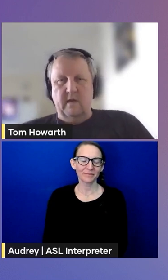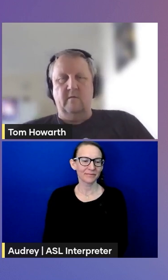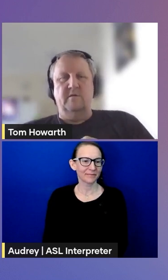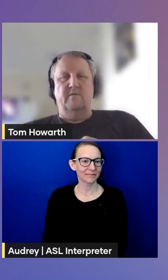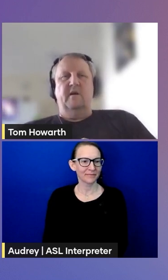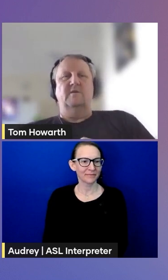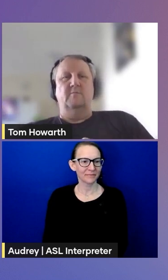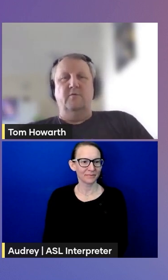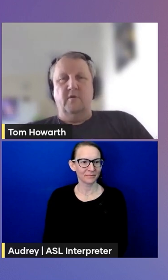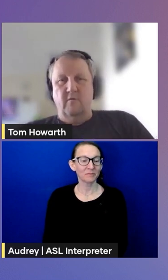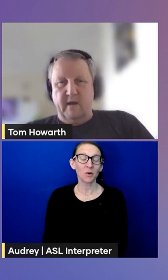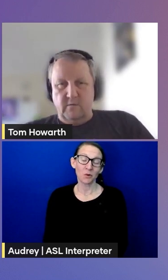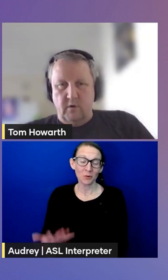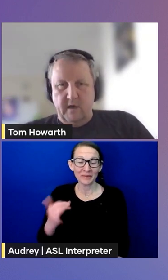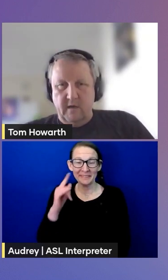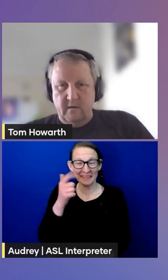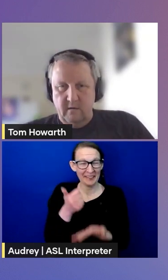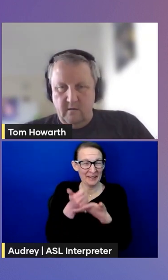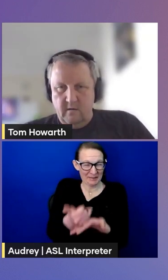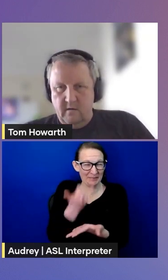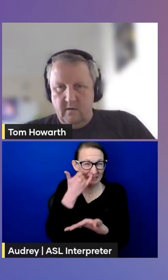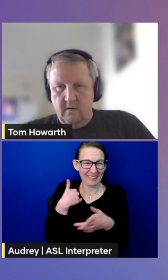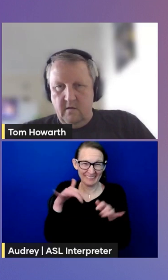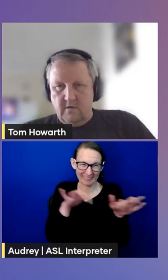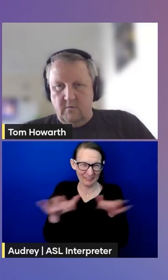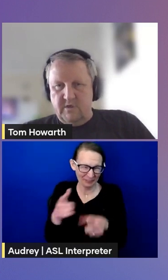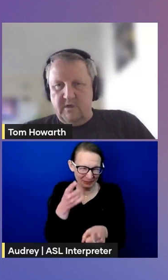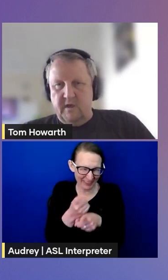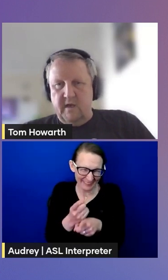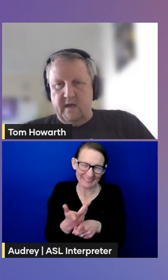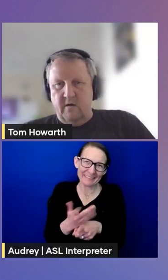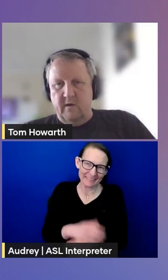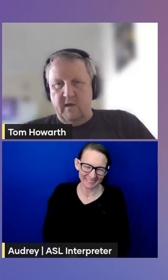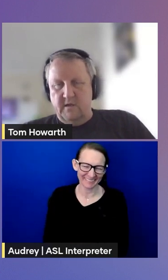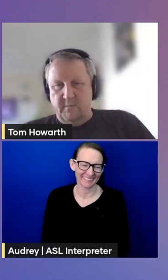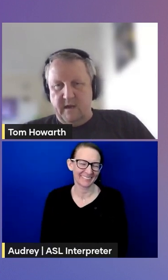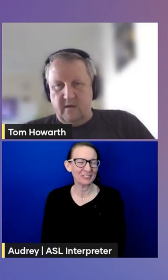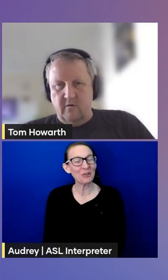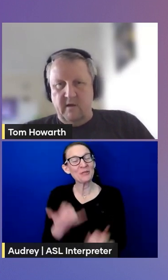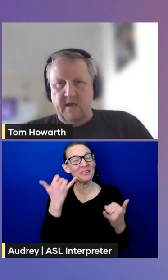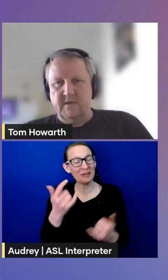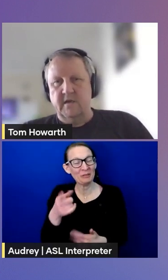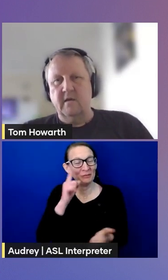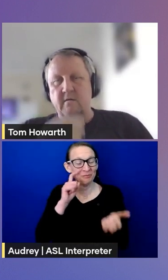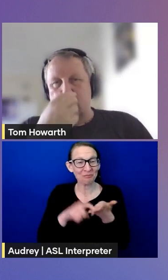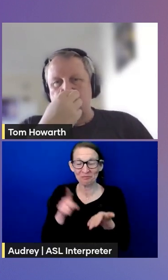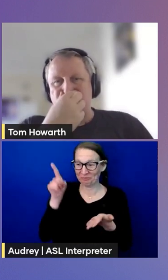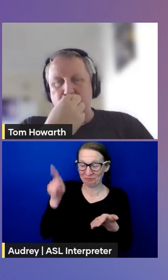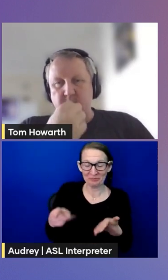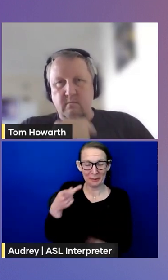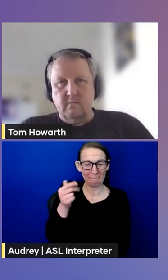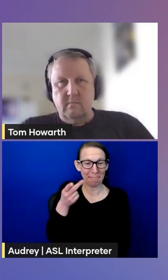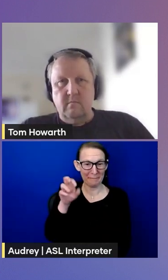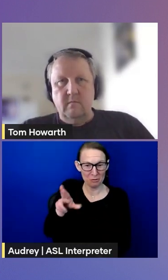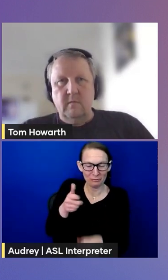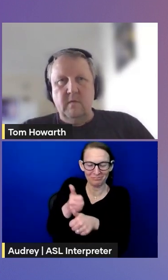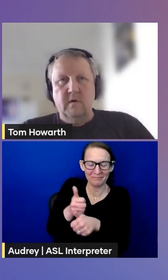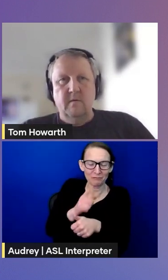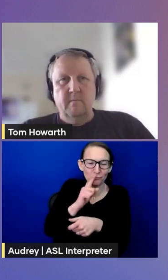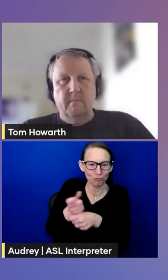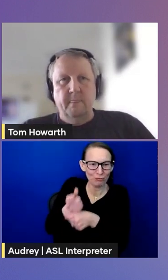So it helps if I actually put the correct one in. So what we see here now is Packer creating.